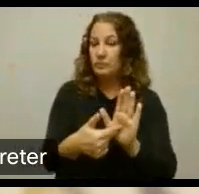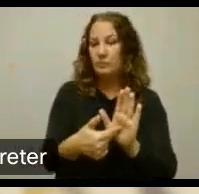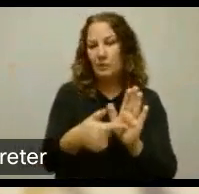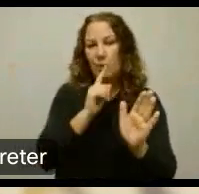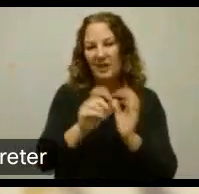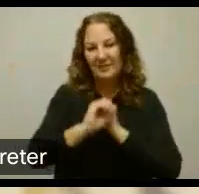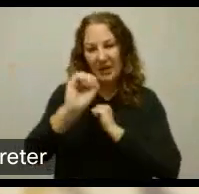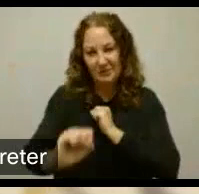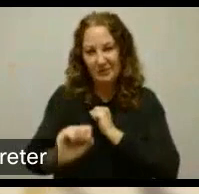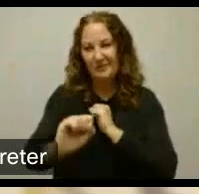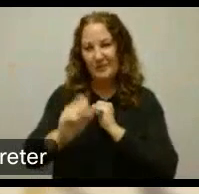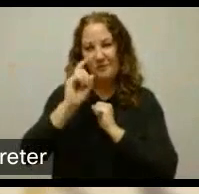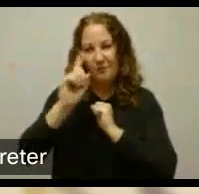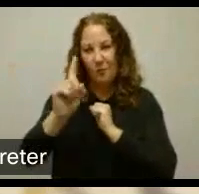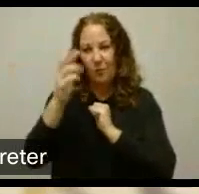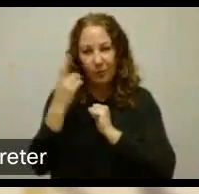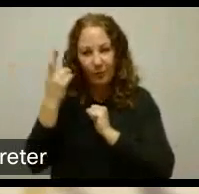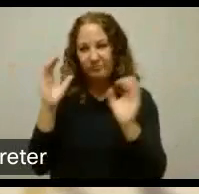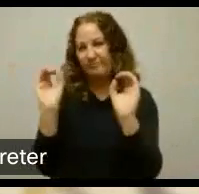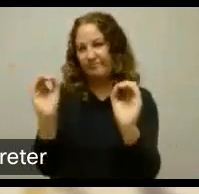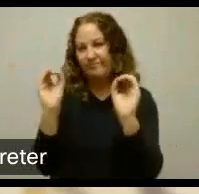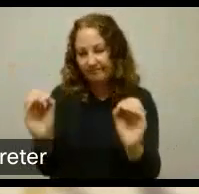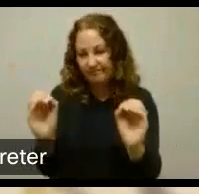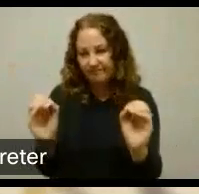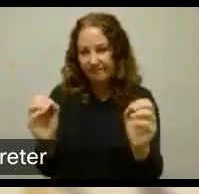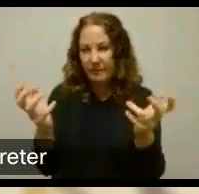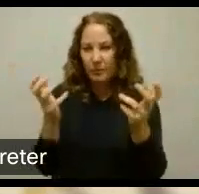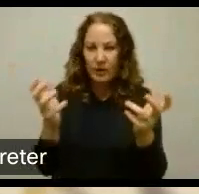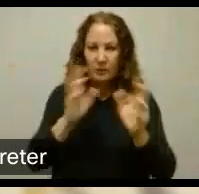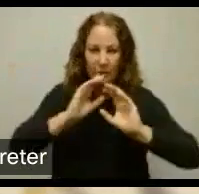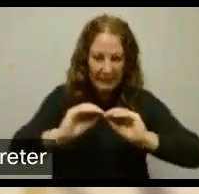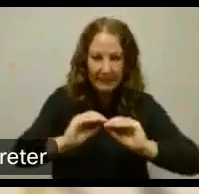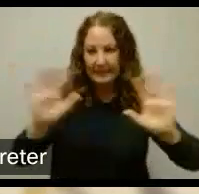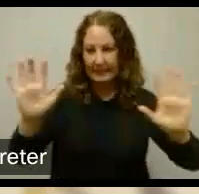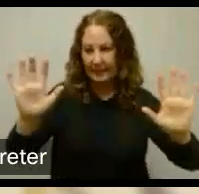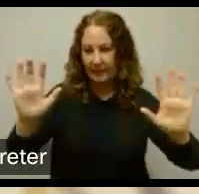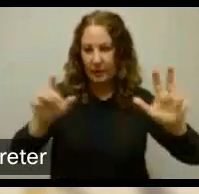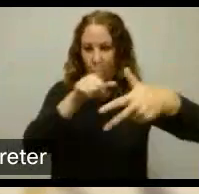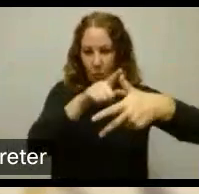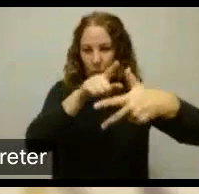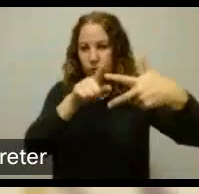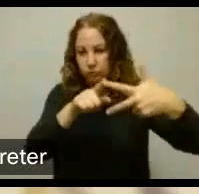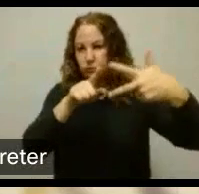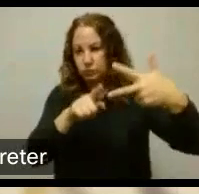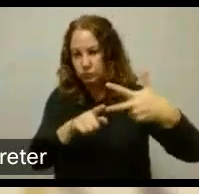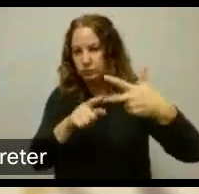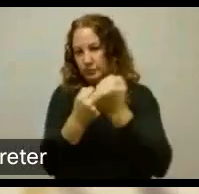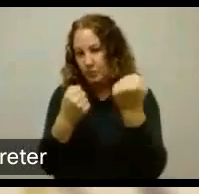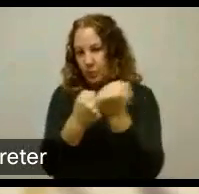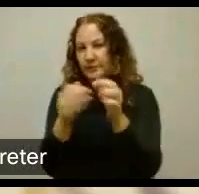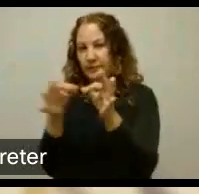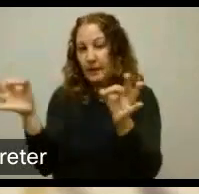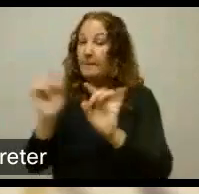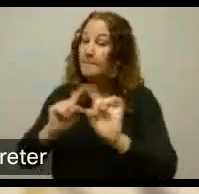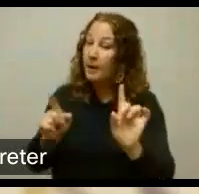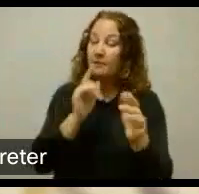exaggerated. For the purpose of this presentation, we made it very clear: 1, 2, and 3. In